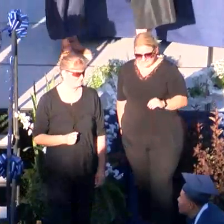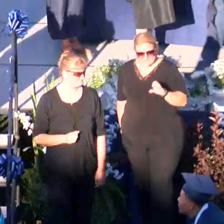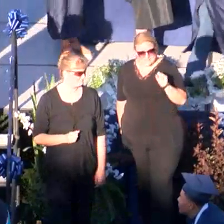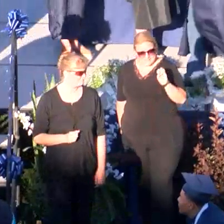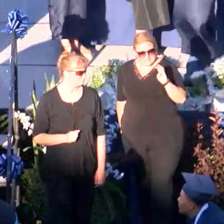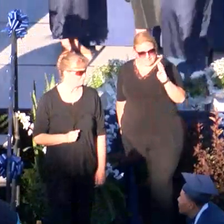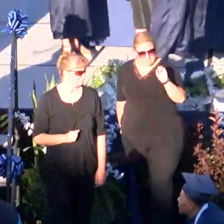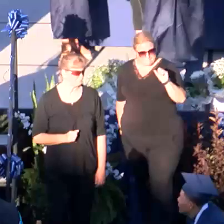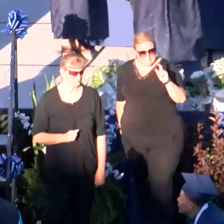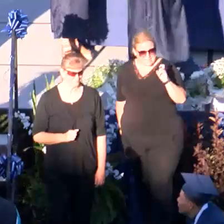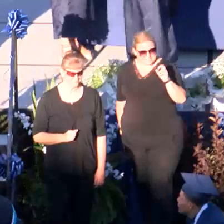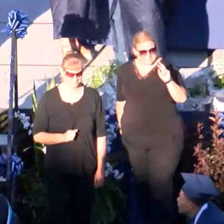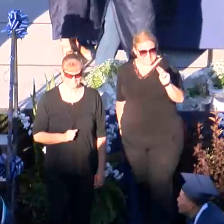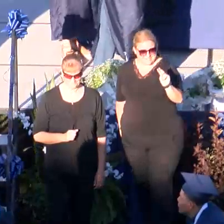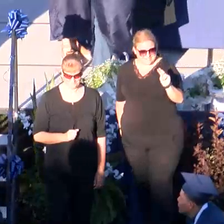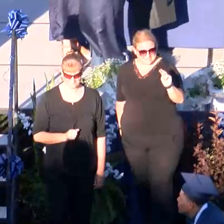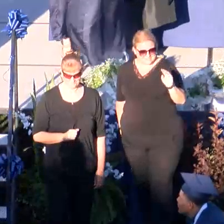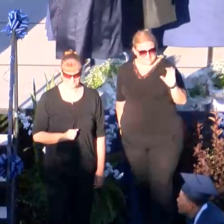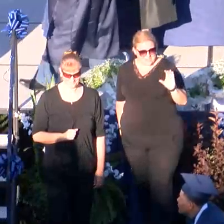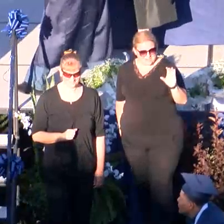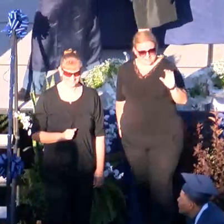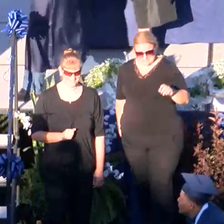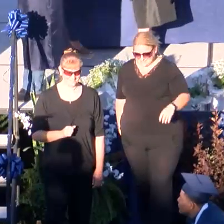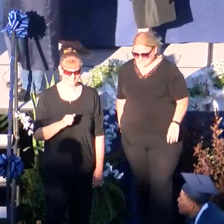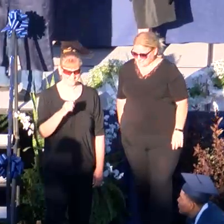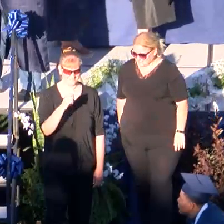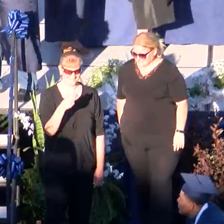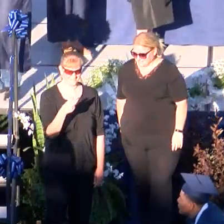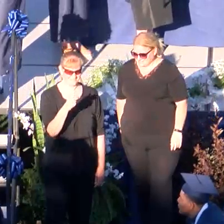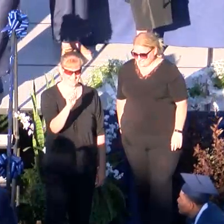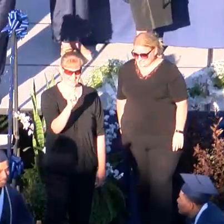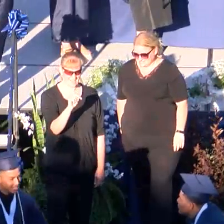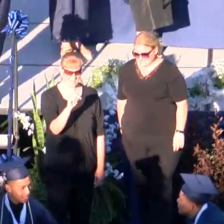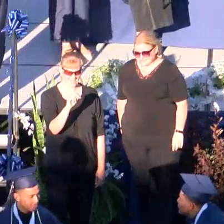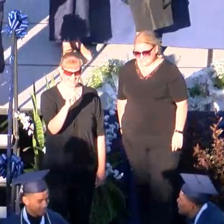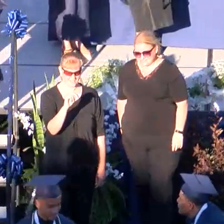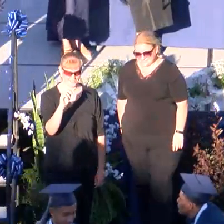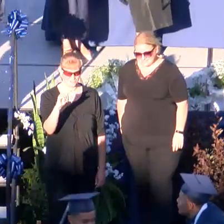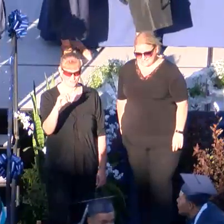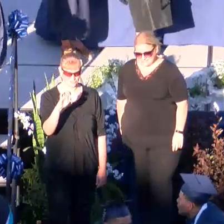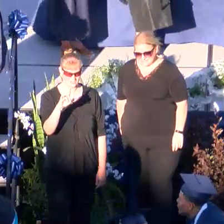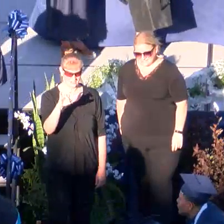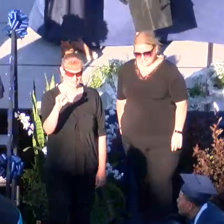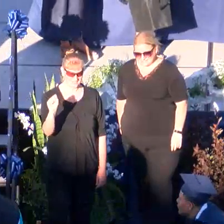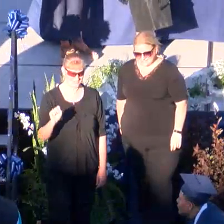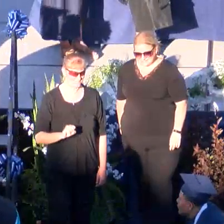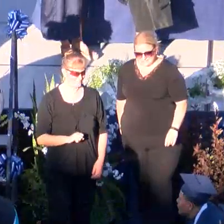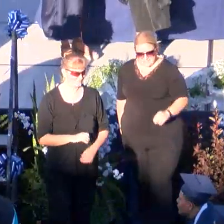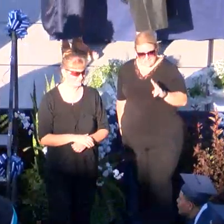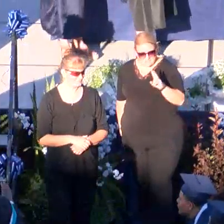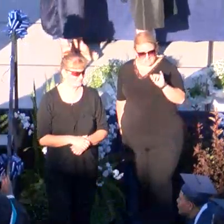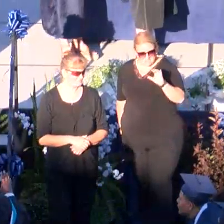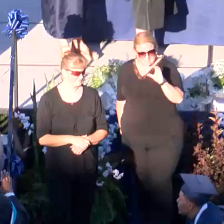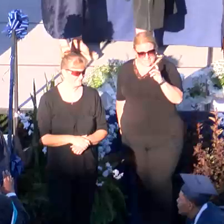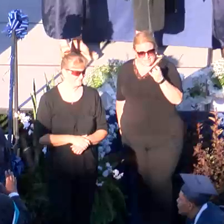Sebastian Vasquez. Angelis Nguyen. Victor Cifuentes.